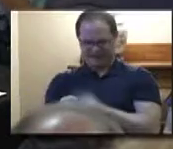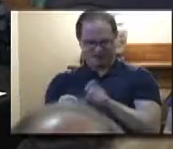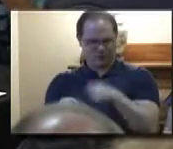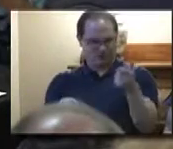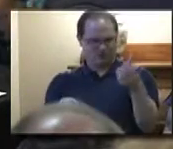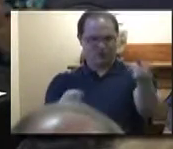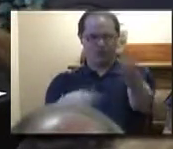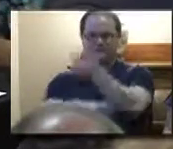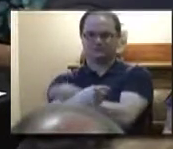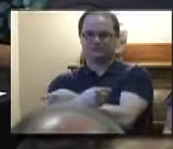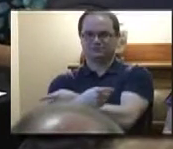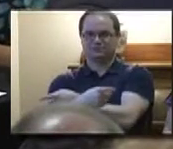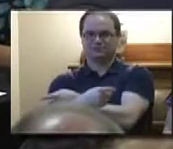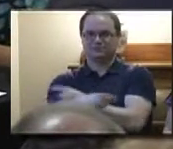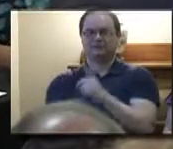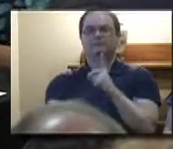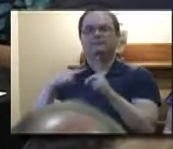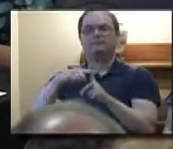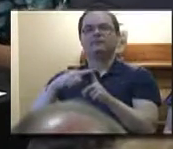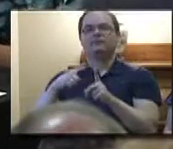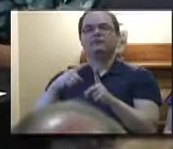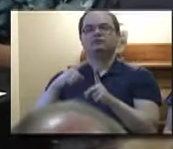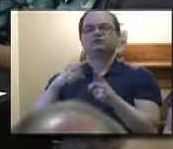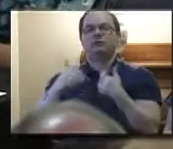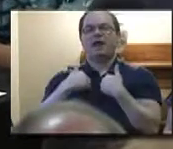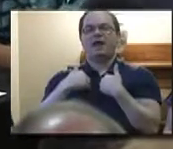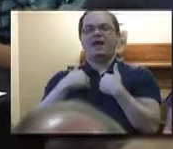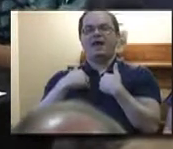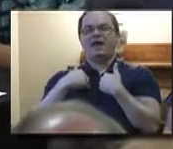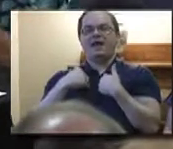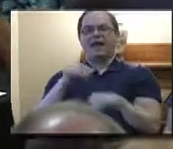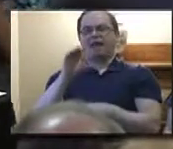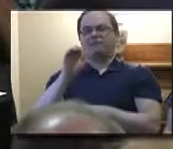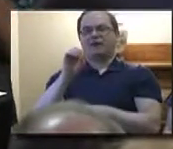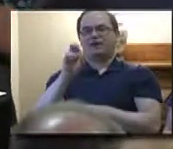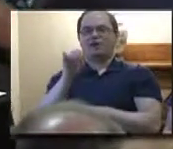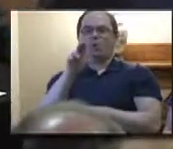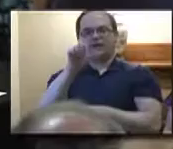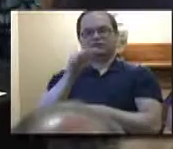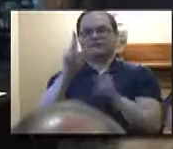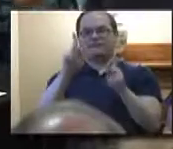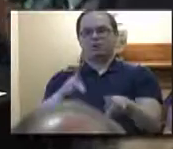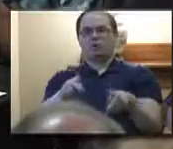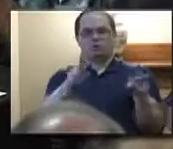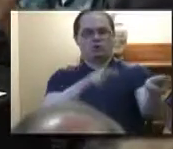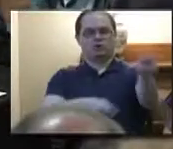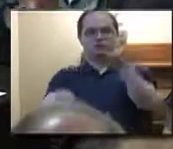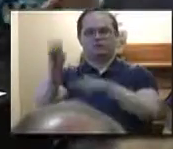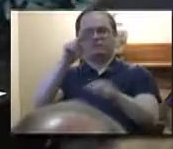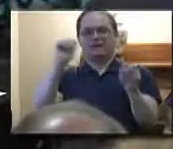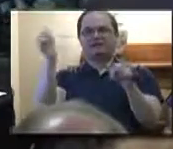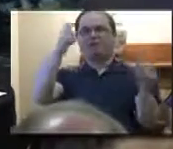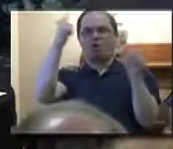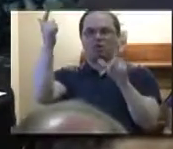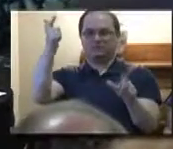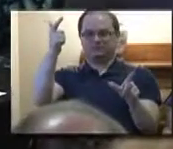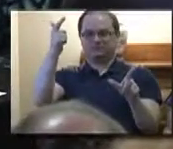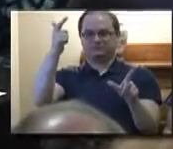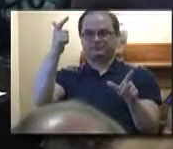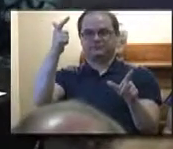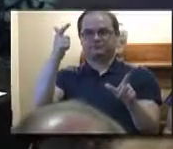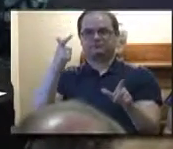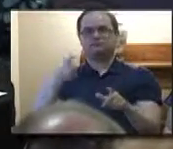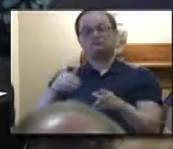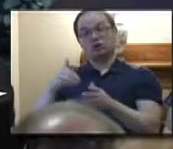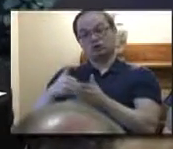another one take their place, plus you'd have to have like an orchestra leader, the one who was, you know, supervising all this. So